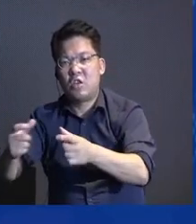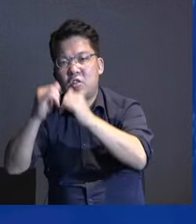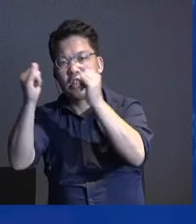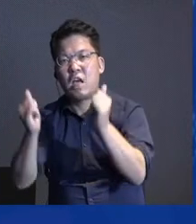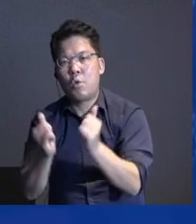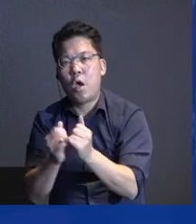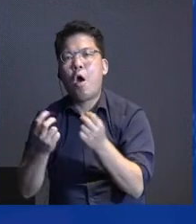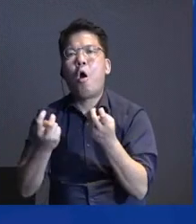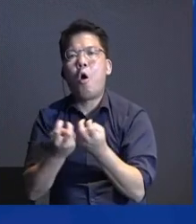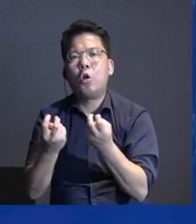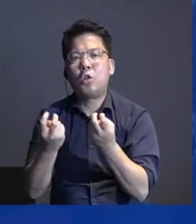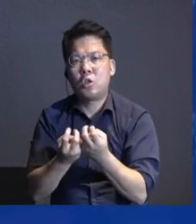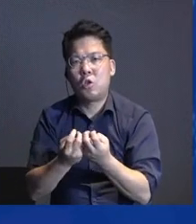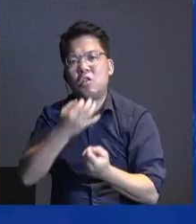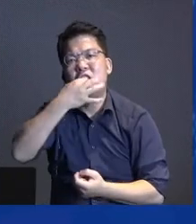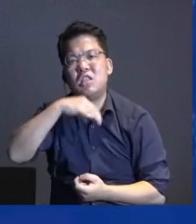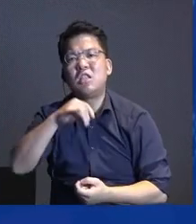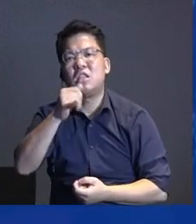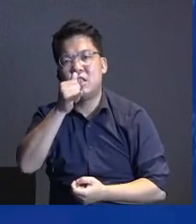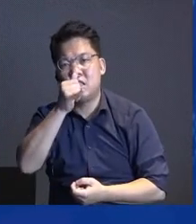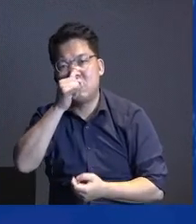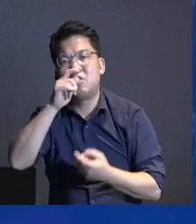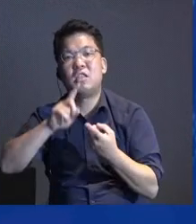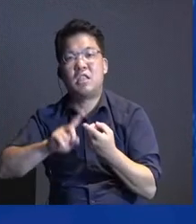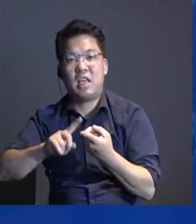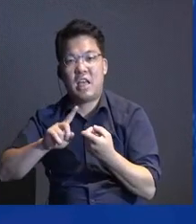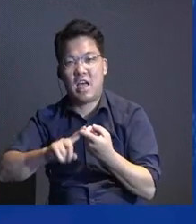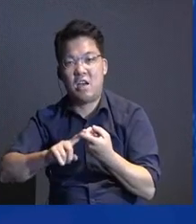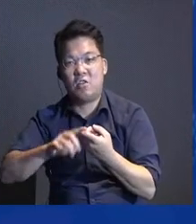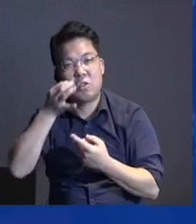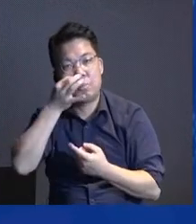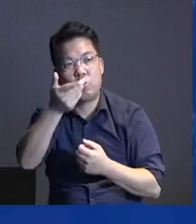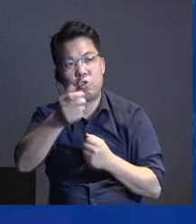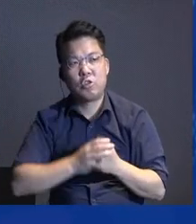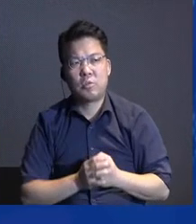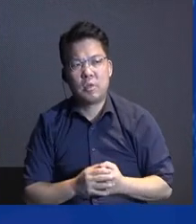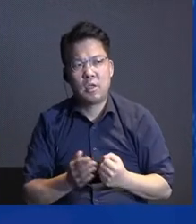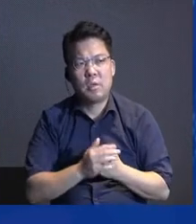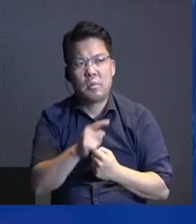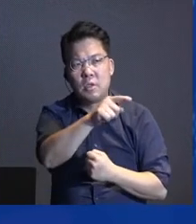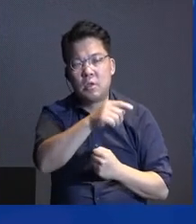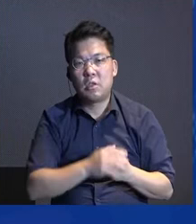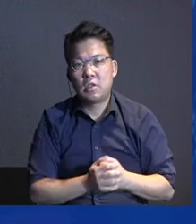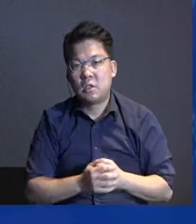have a look at it in a bit more detail.